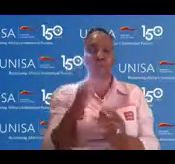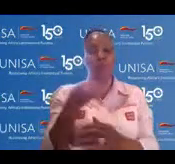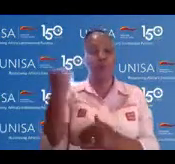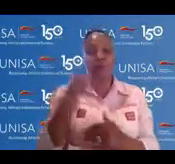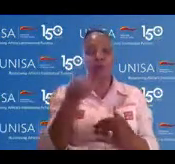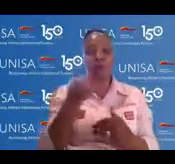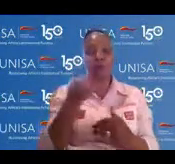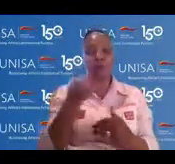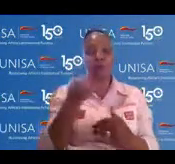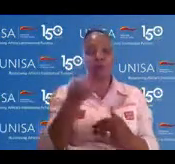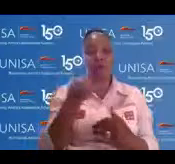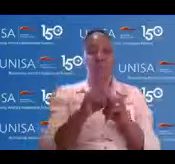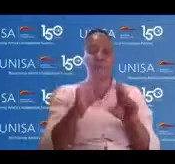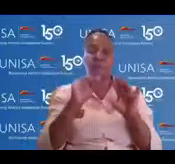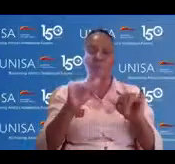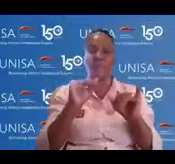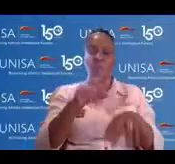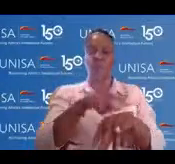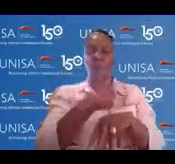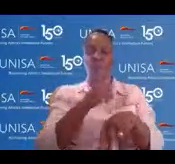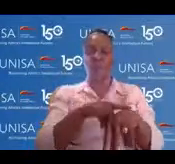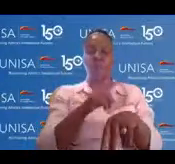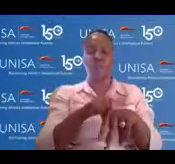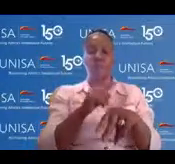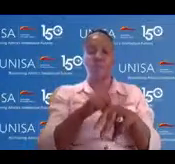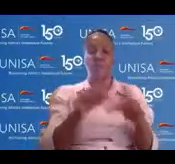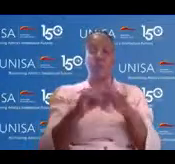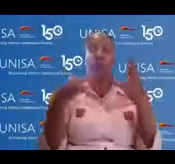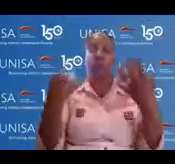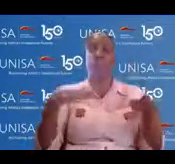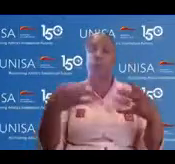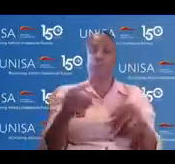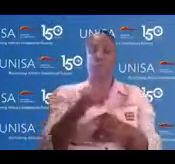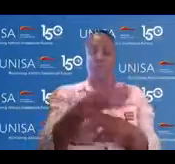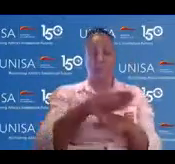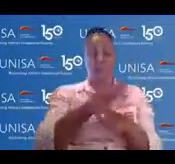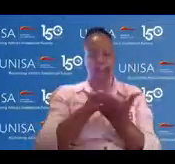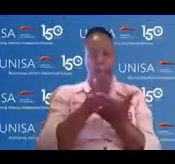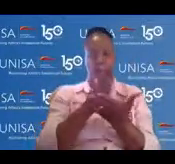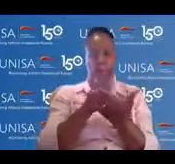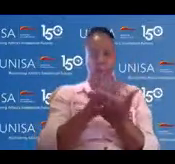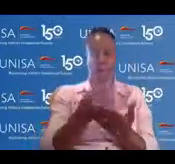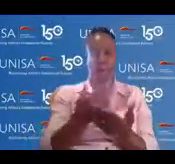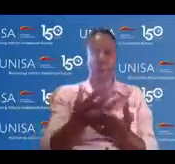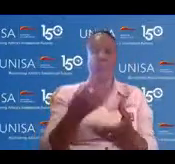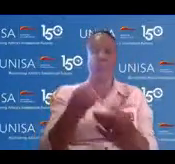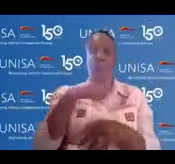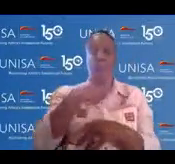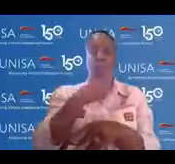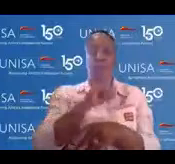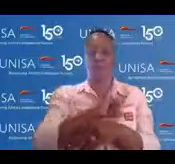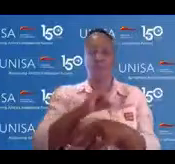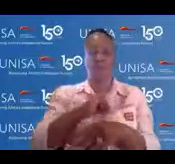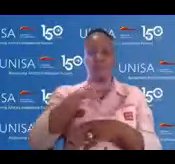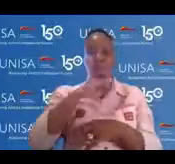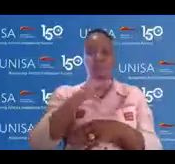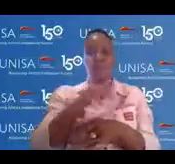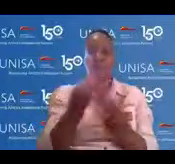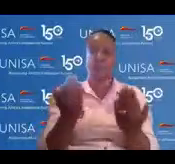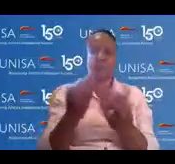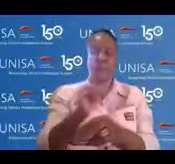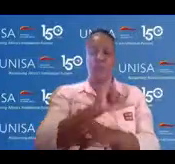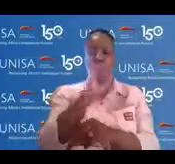is an important period within the institution, we ensure that we have enough staff to take care of your student